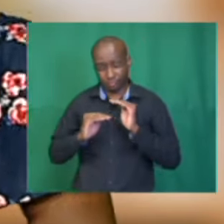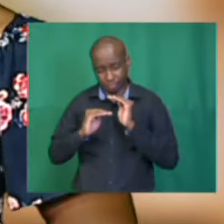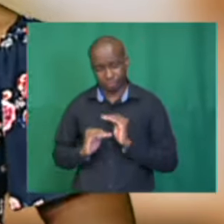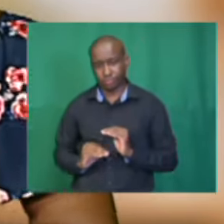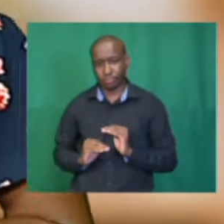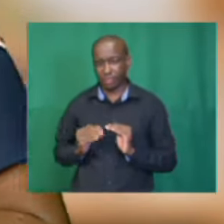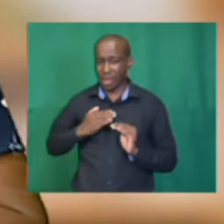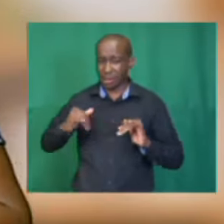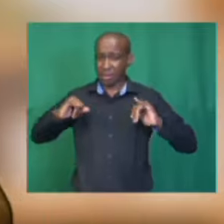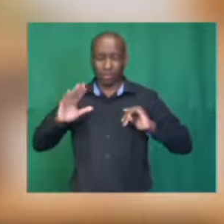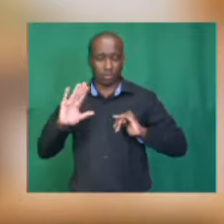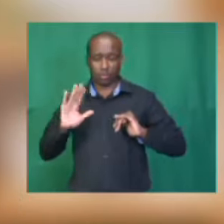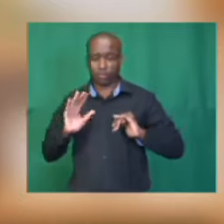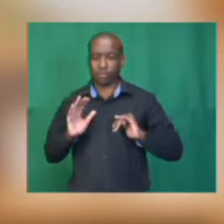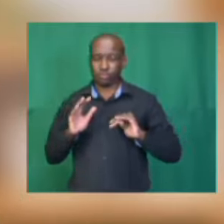an animal.